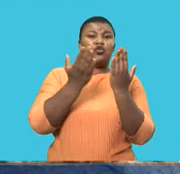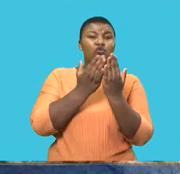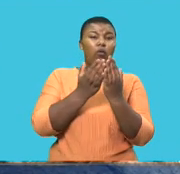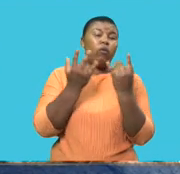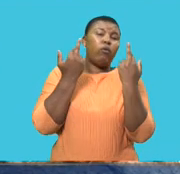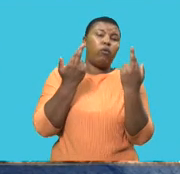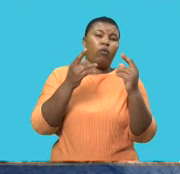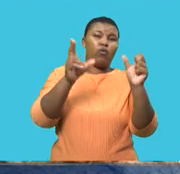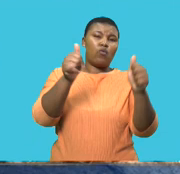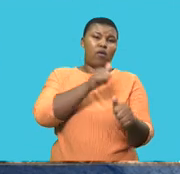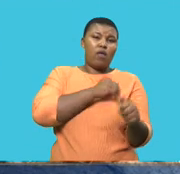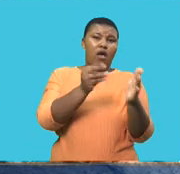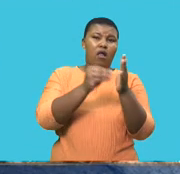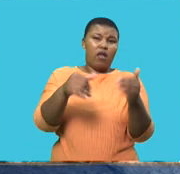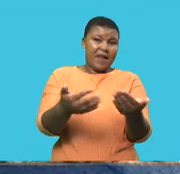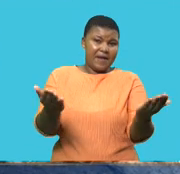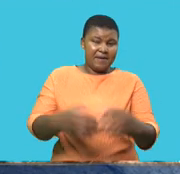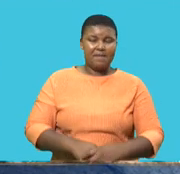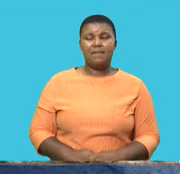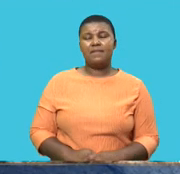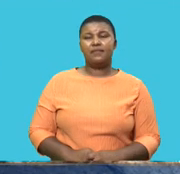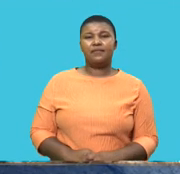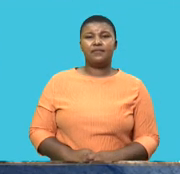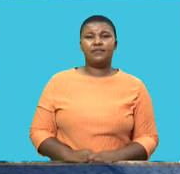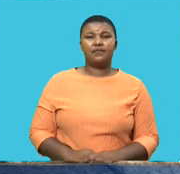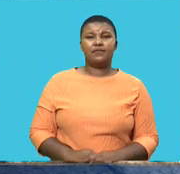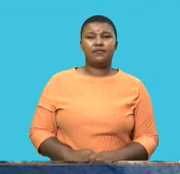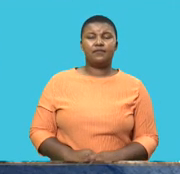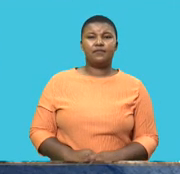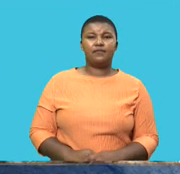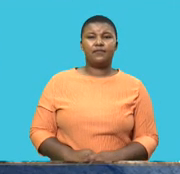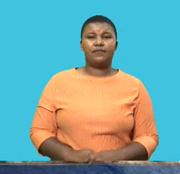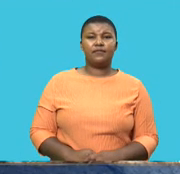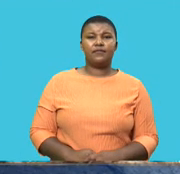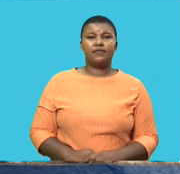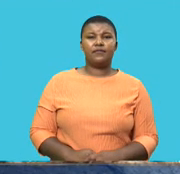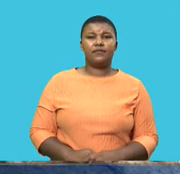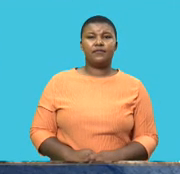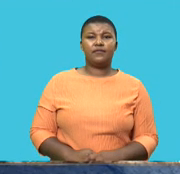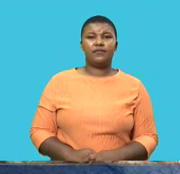best in their endeavors. For Soweto TV News, I am Zweli Banzi Mazibugo.